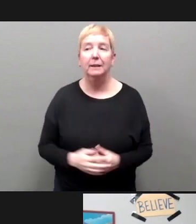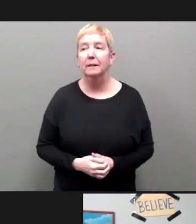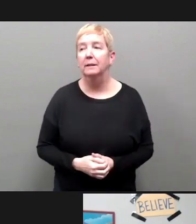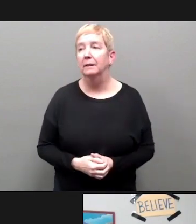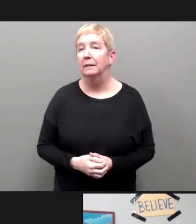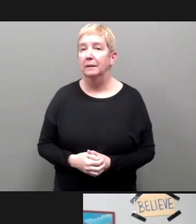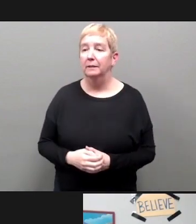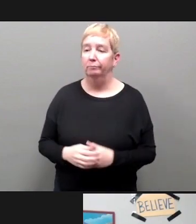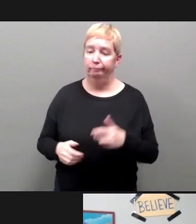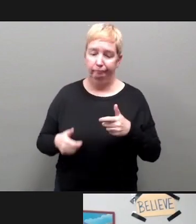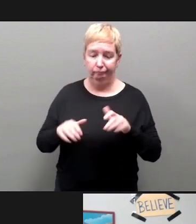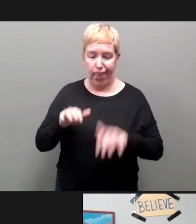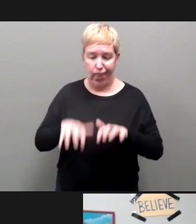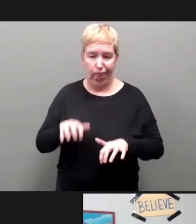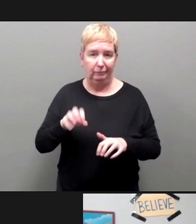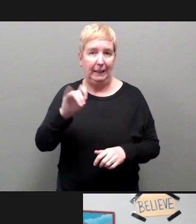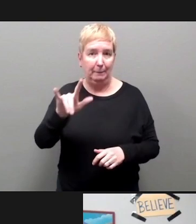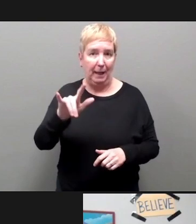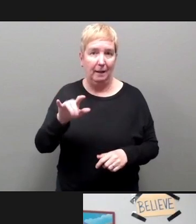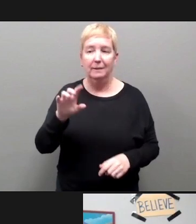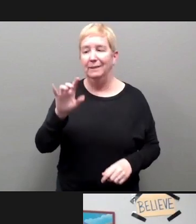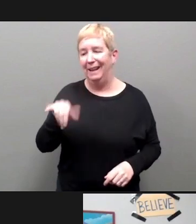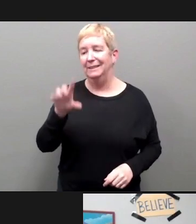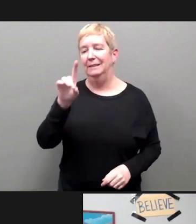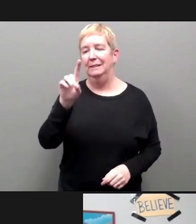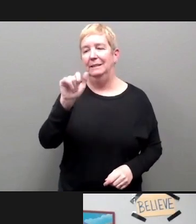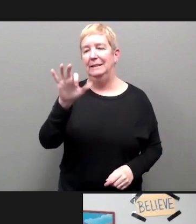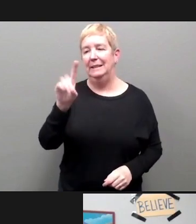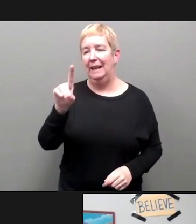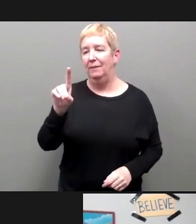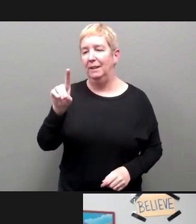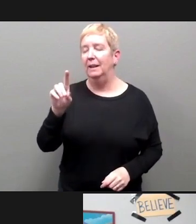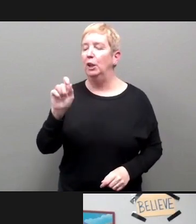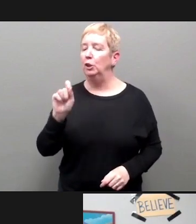email address, which is just david.scrace,